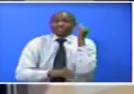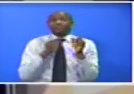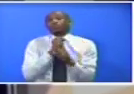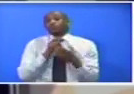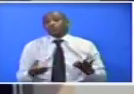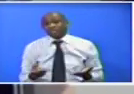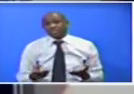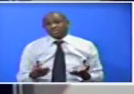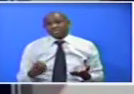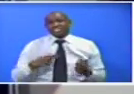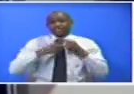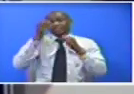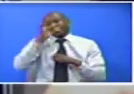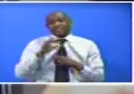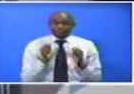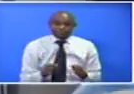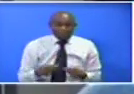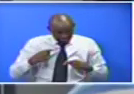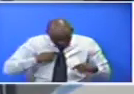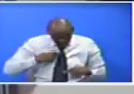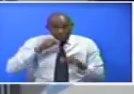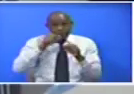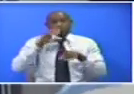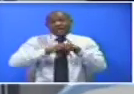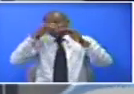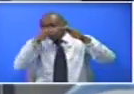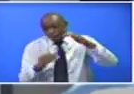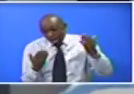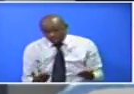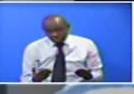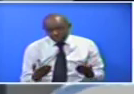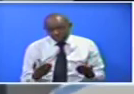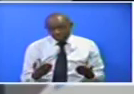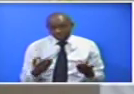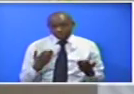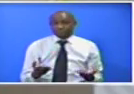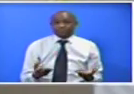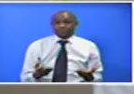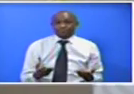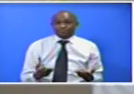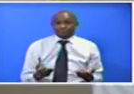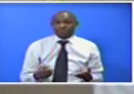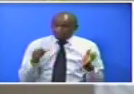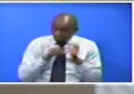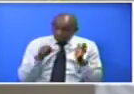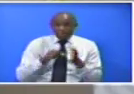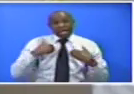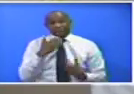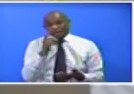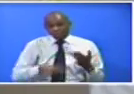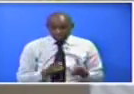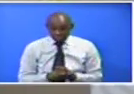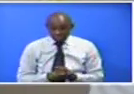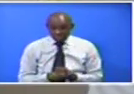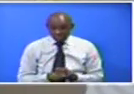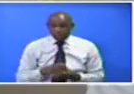is actually 70%. Yeah. So for me to get lower, I'm the one being rigged out. The problem that we have is